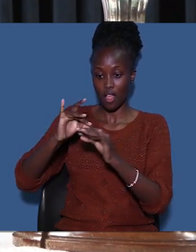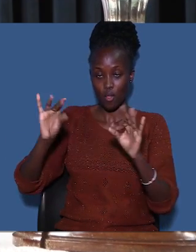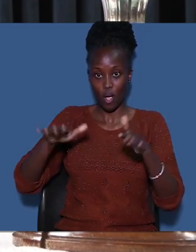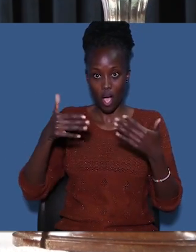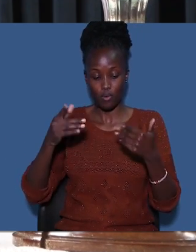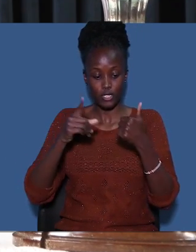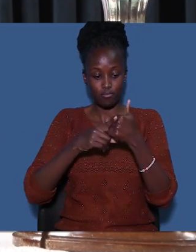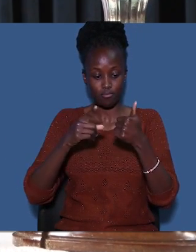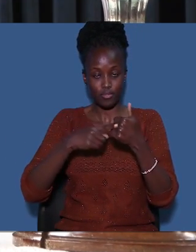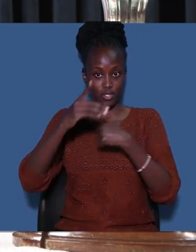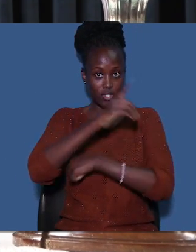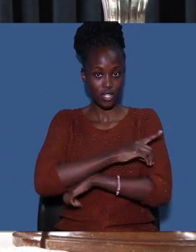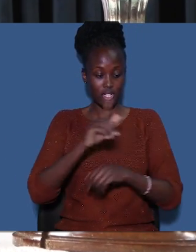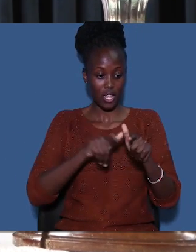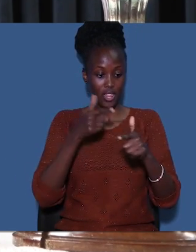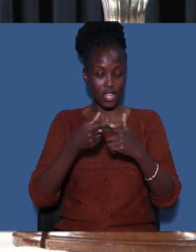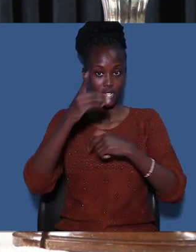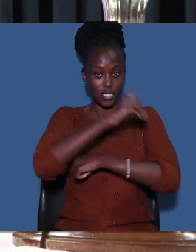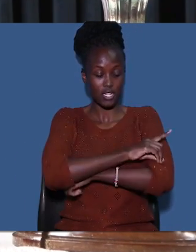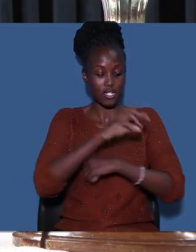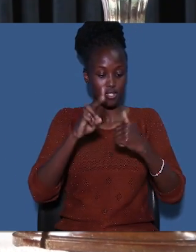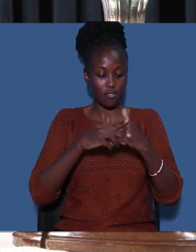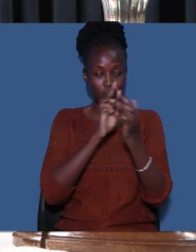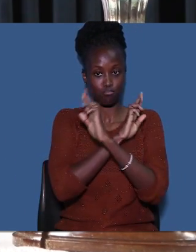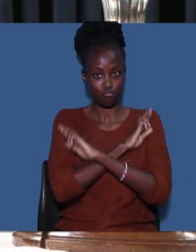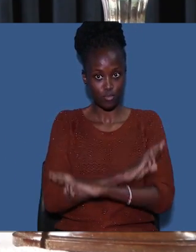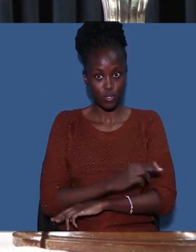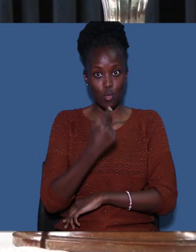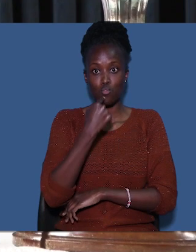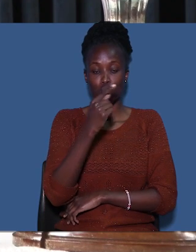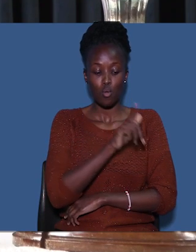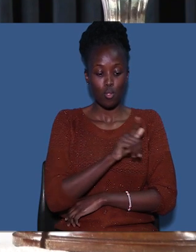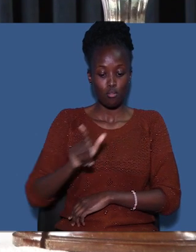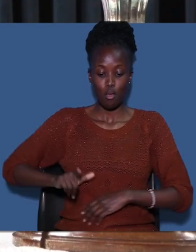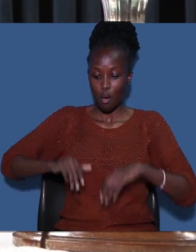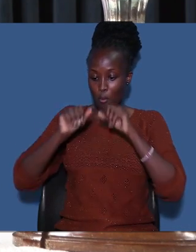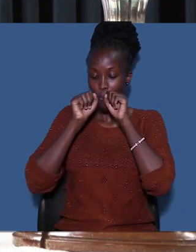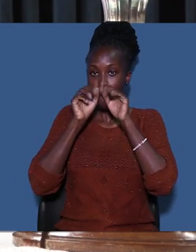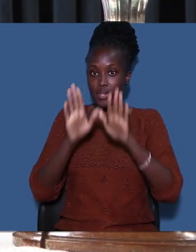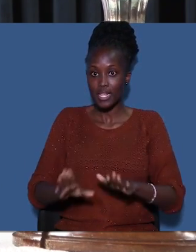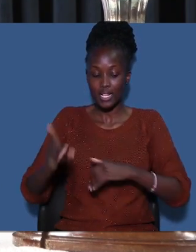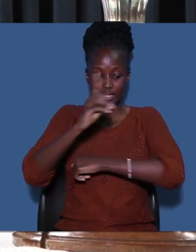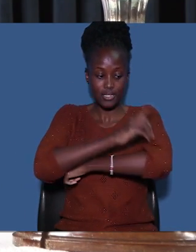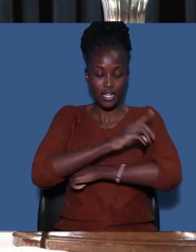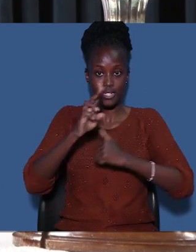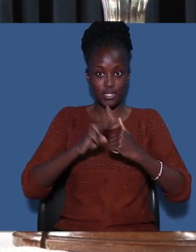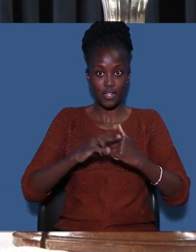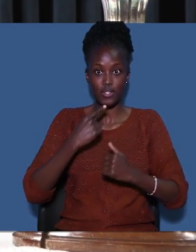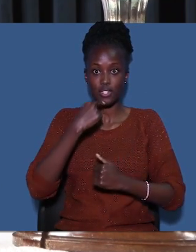in them, but he rested on the seventh day. Therefore the Lord blessed the Sabbath day and made it